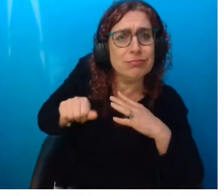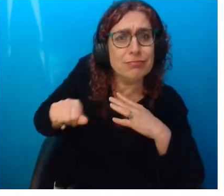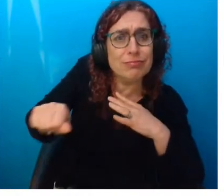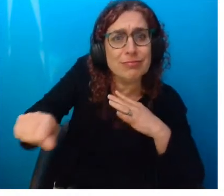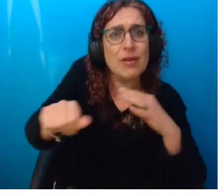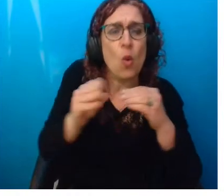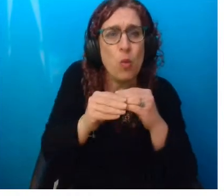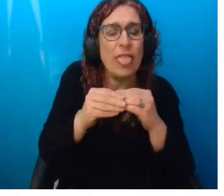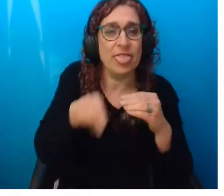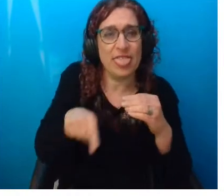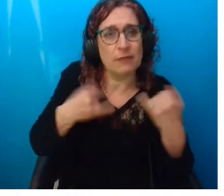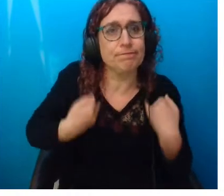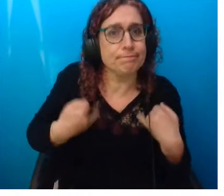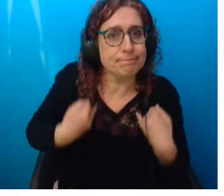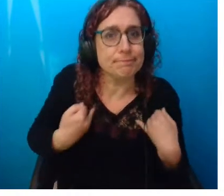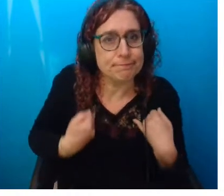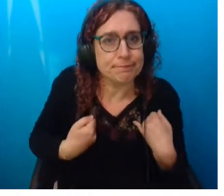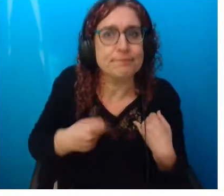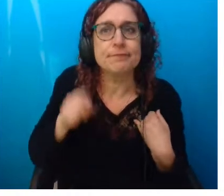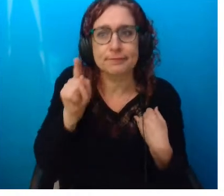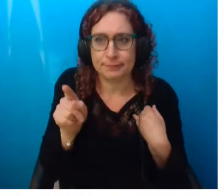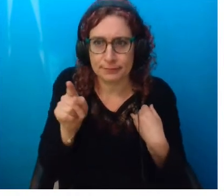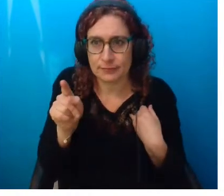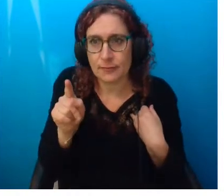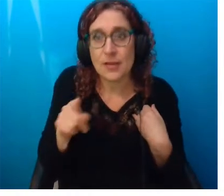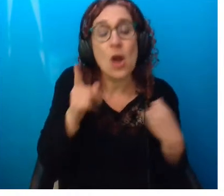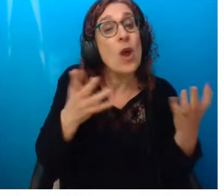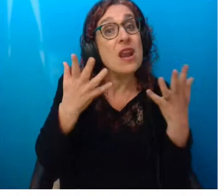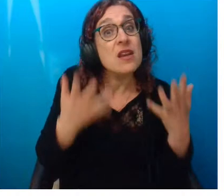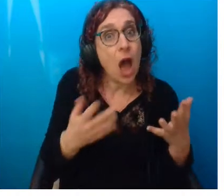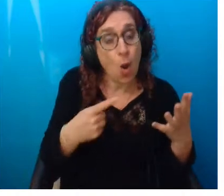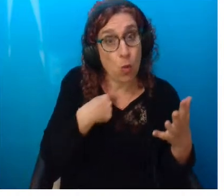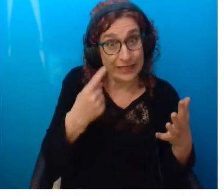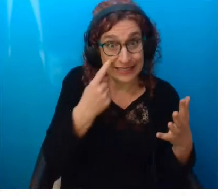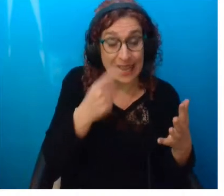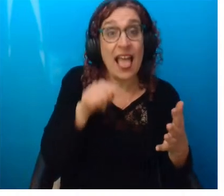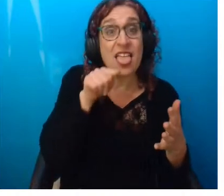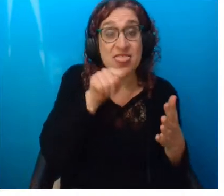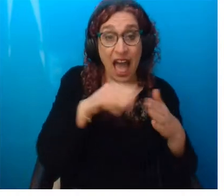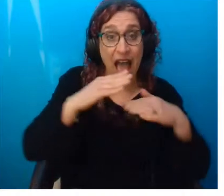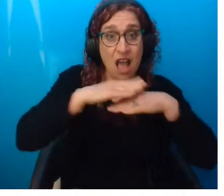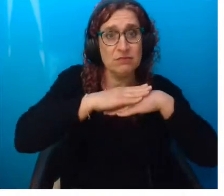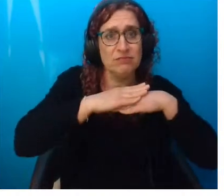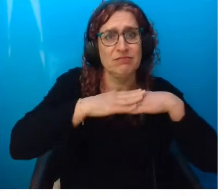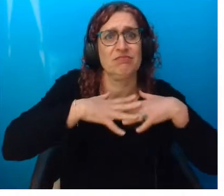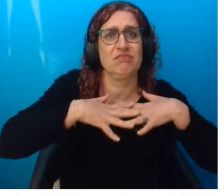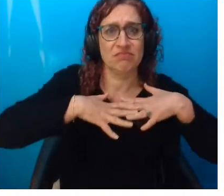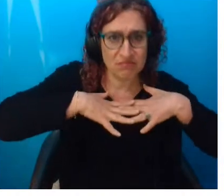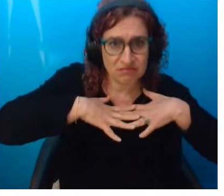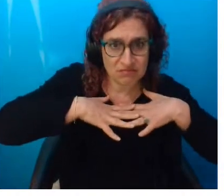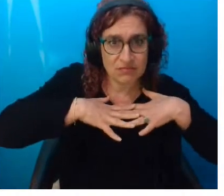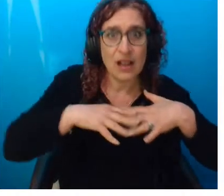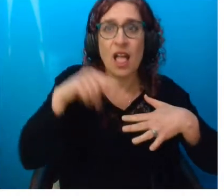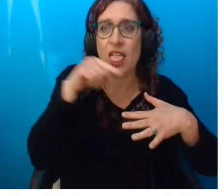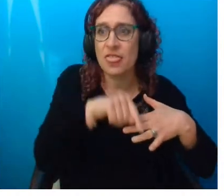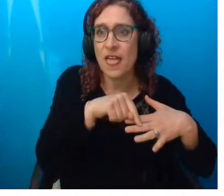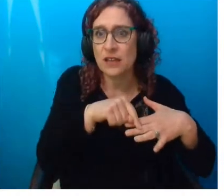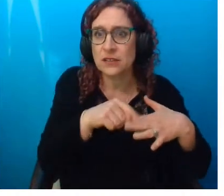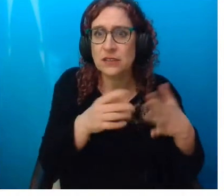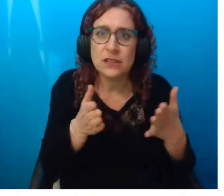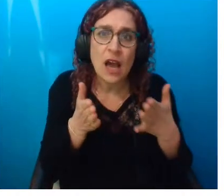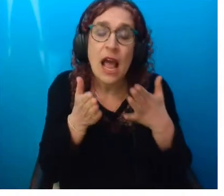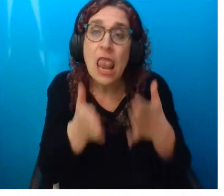for that. And it seems that that abnormal skin barrier allows the penetration of